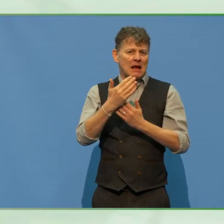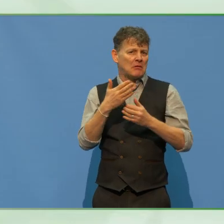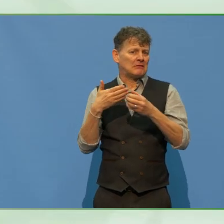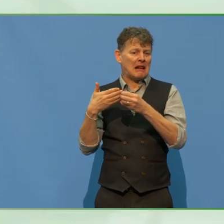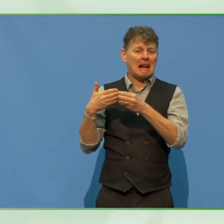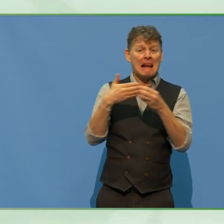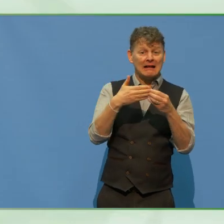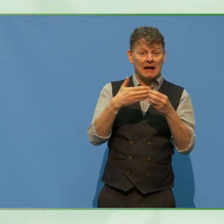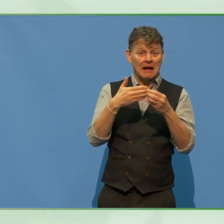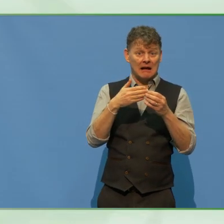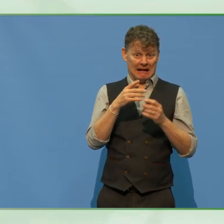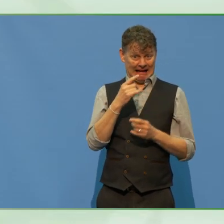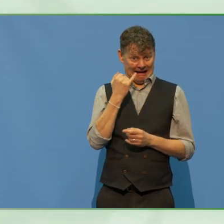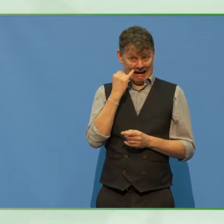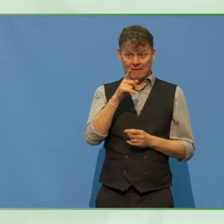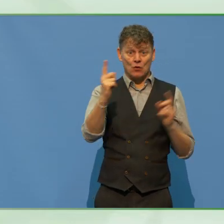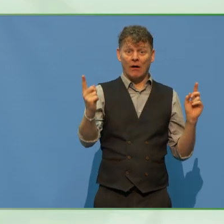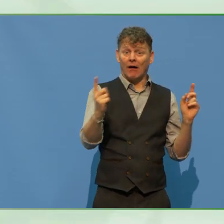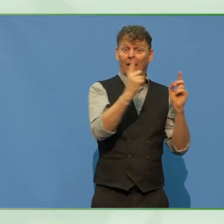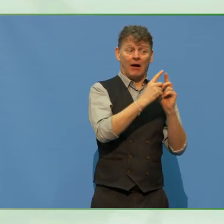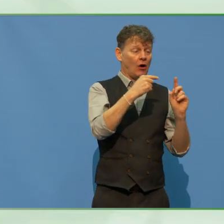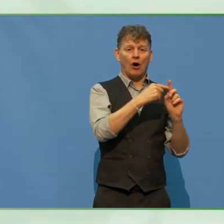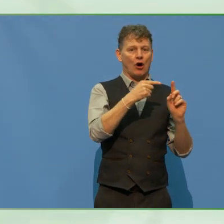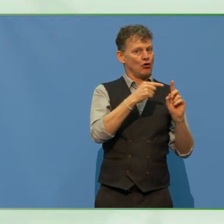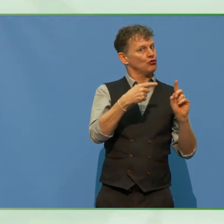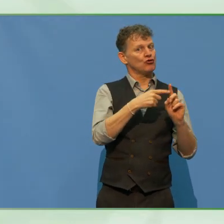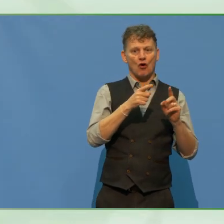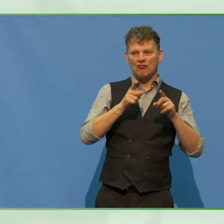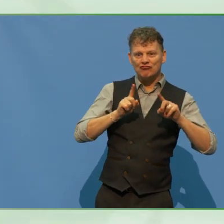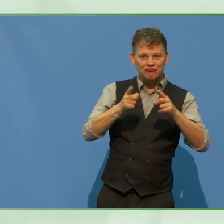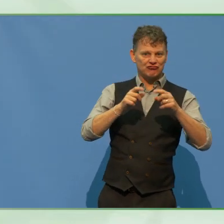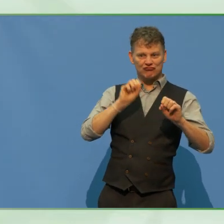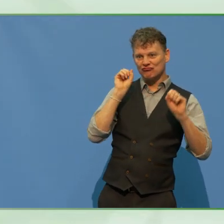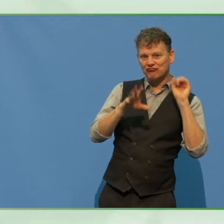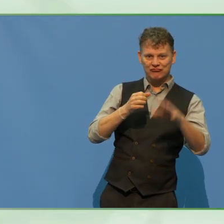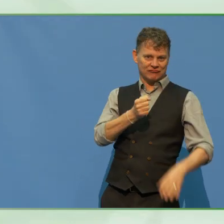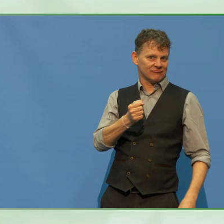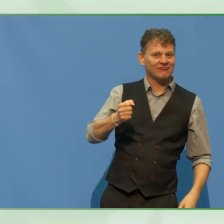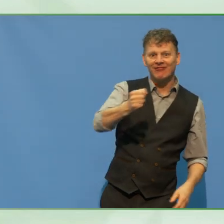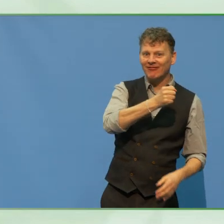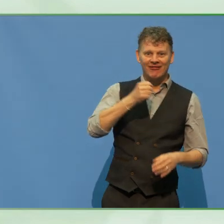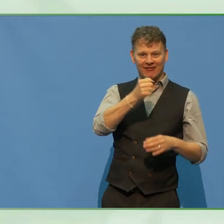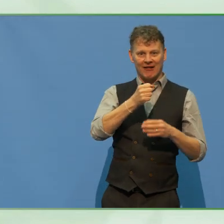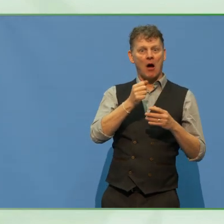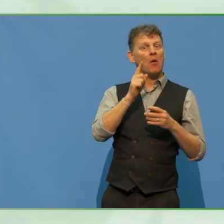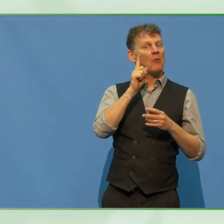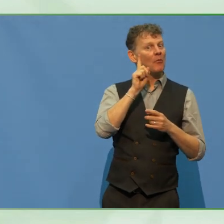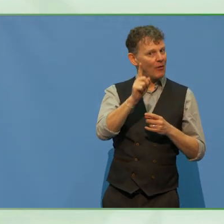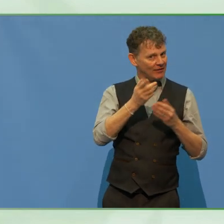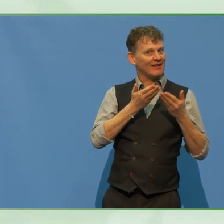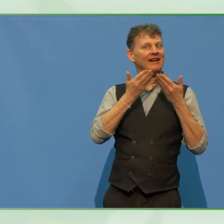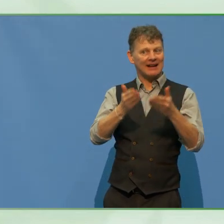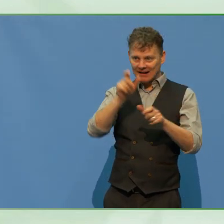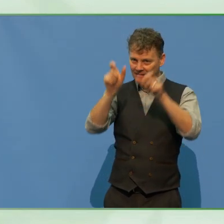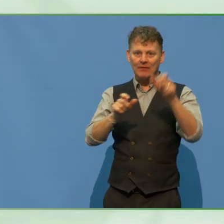she will impart wisdom, ask you challenging questions, but even more, give you the confidence to think that you